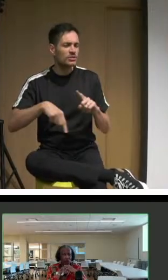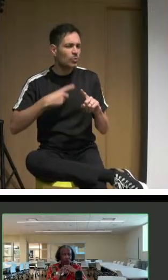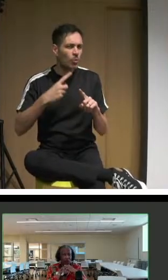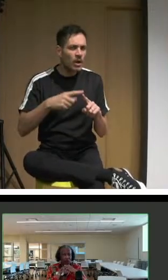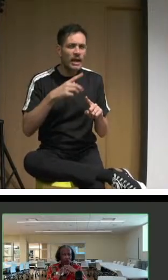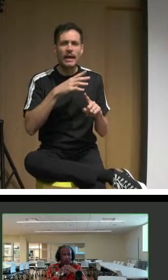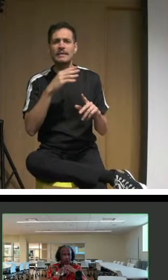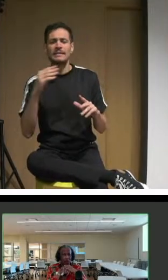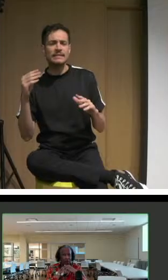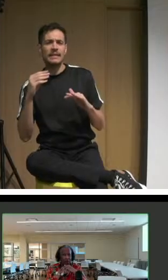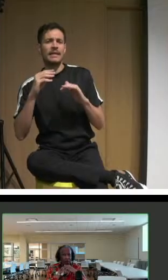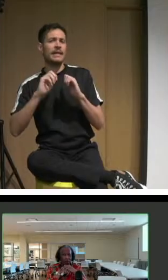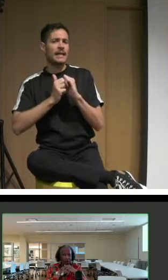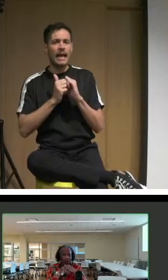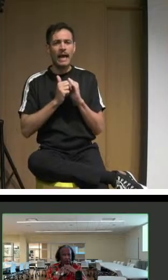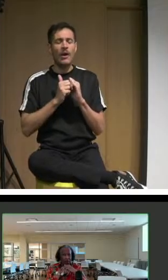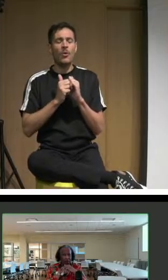we,